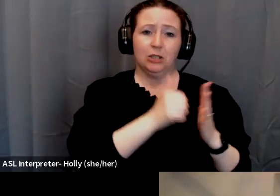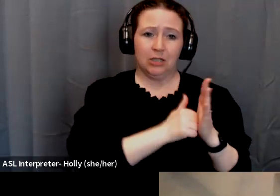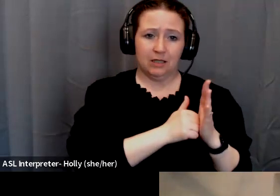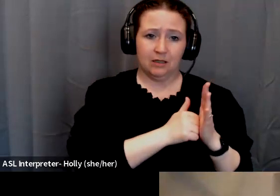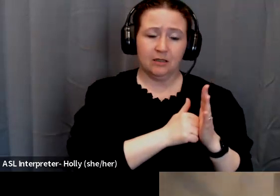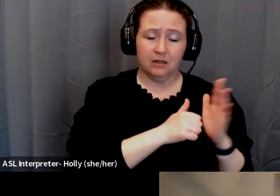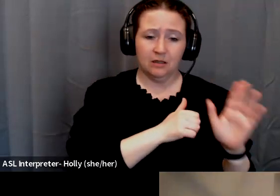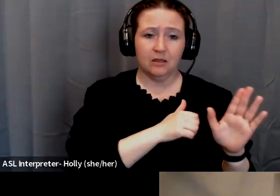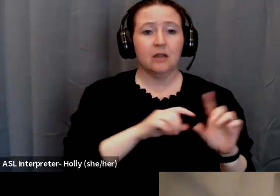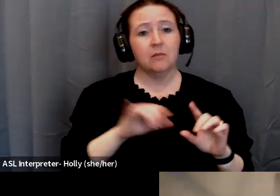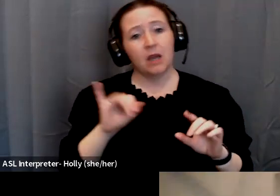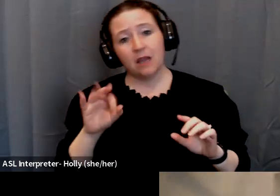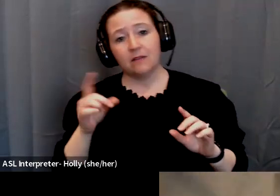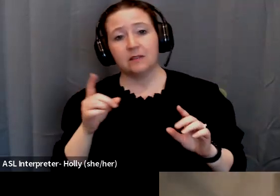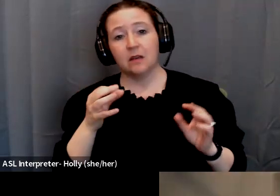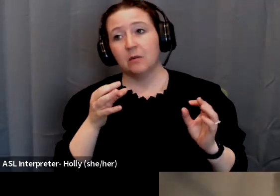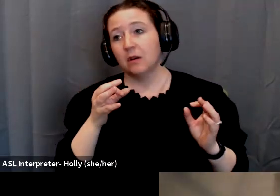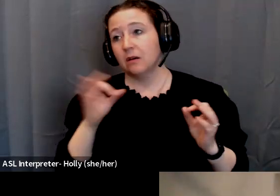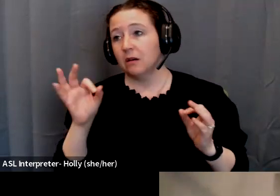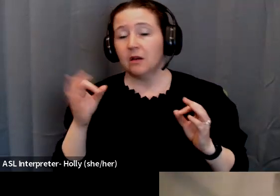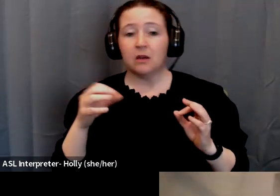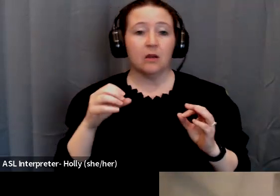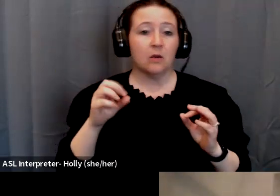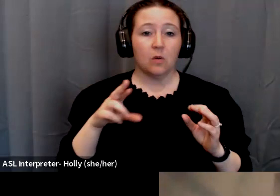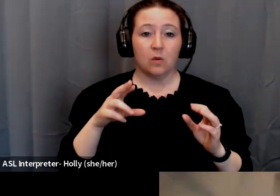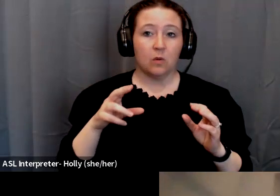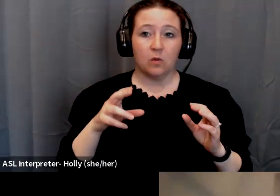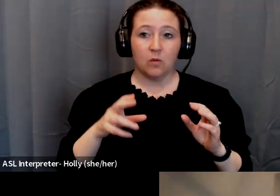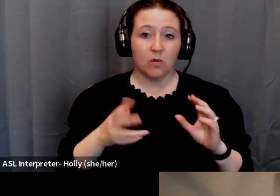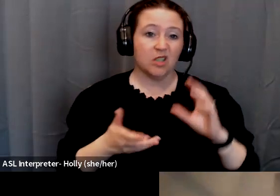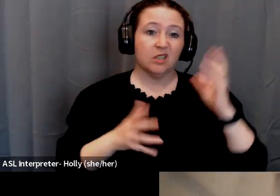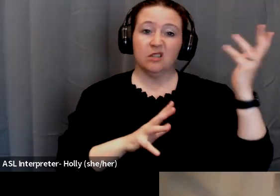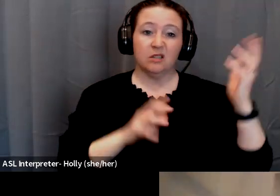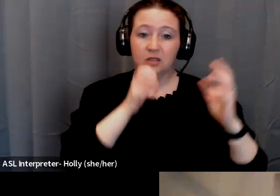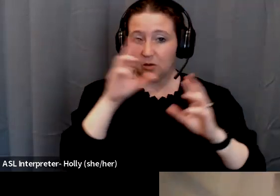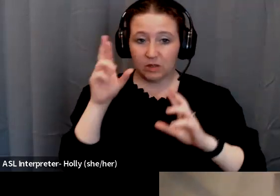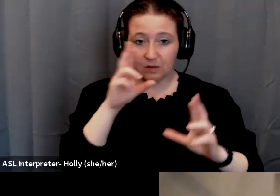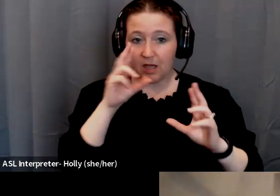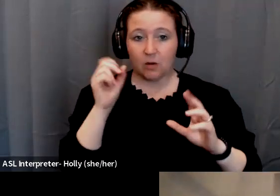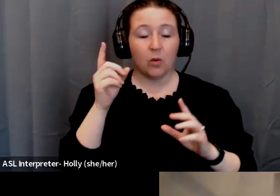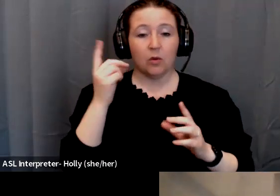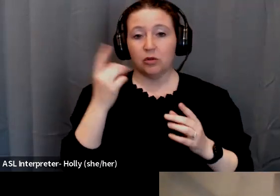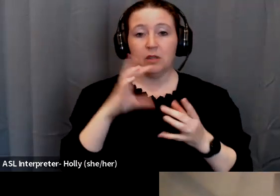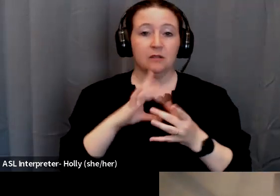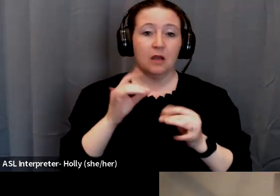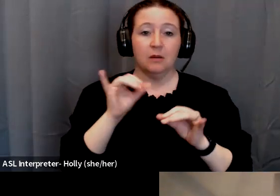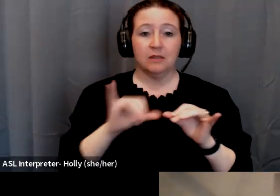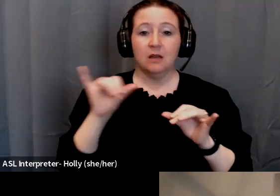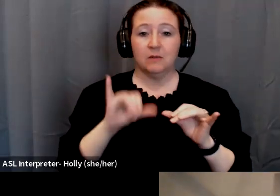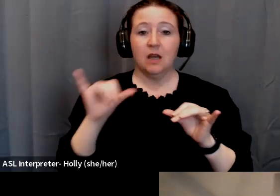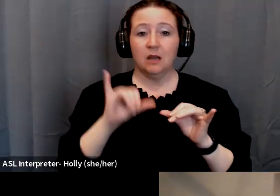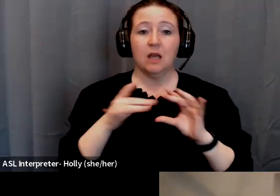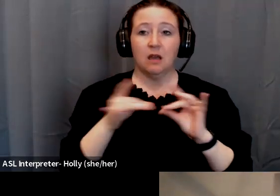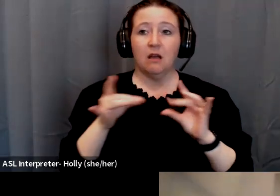But if somebody gets disruptive or disrespectful or is just circling around and around saying the same thing that has